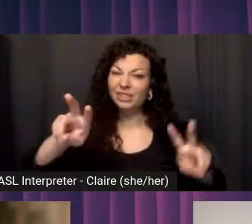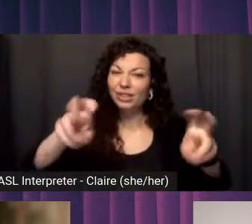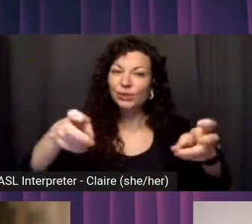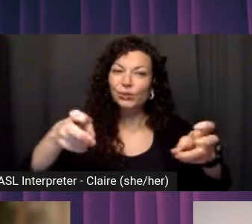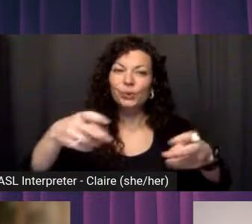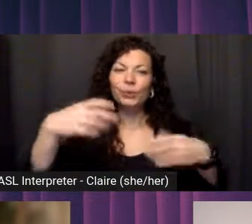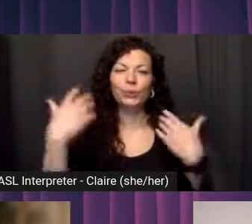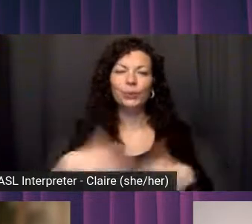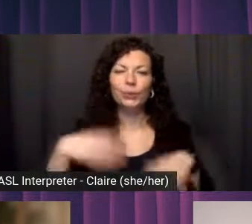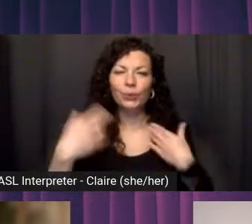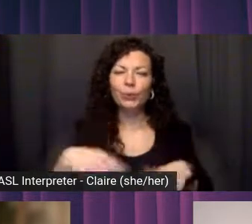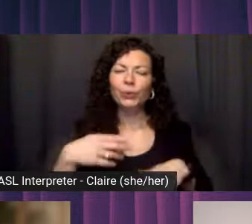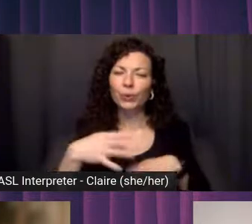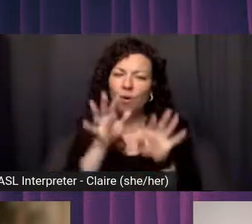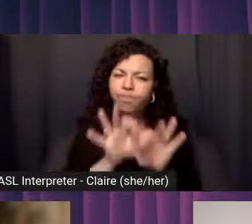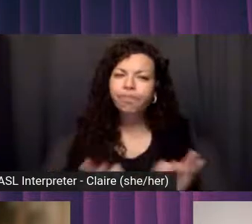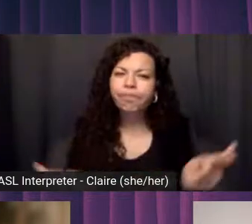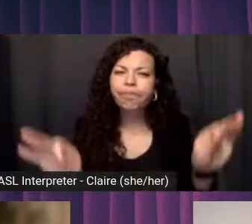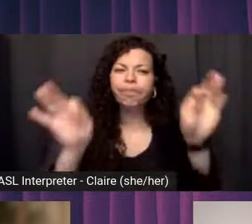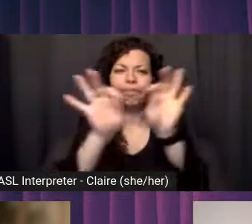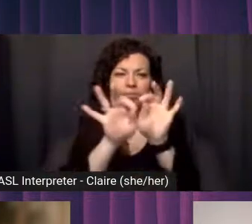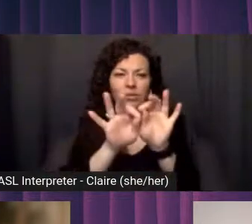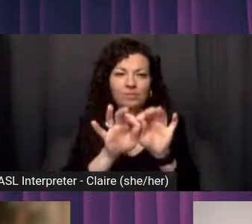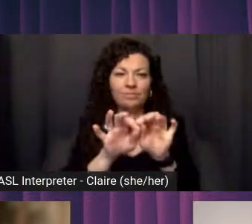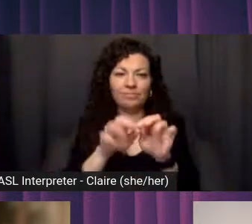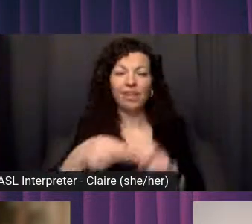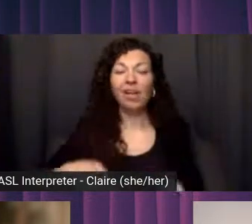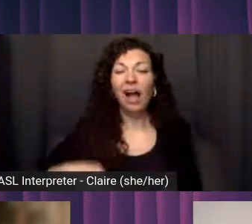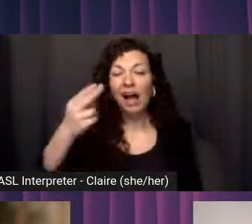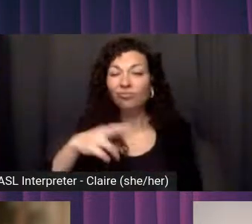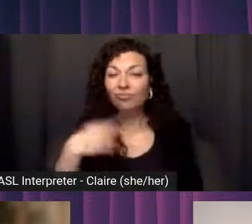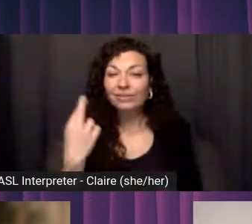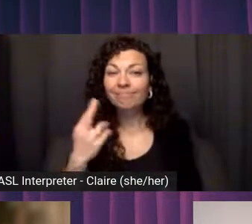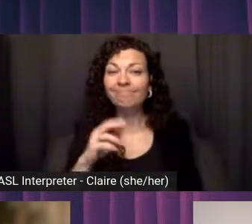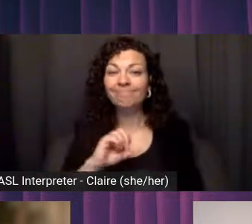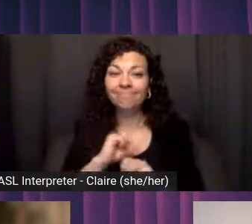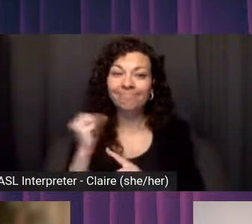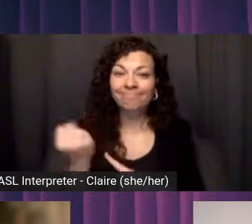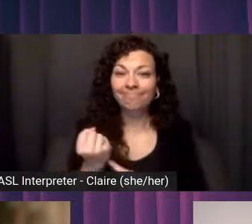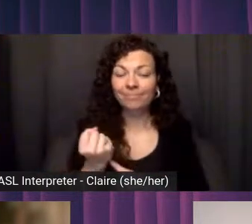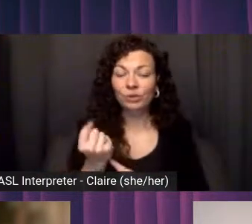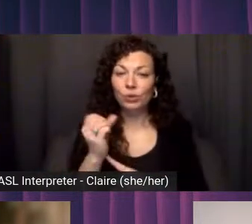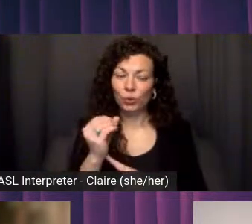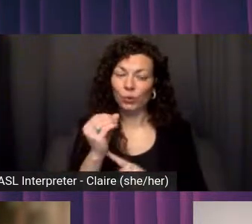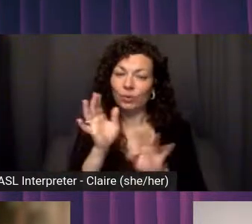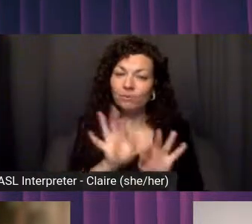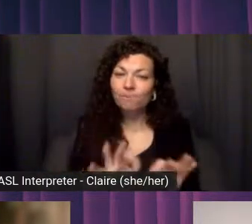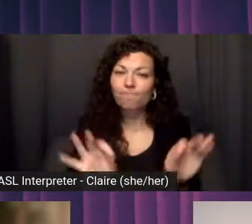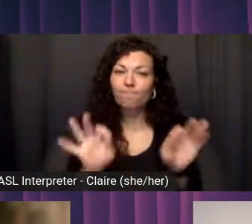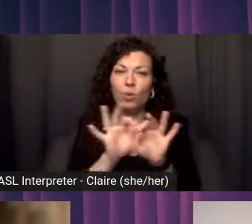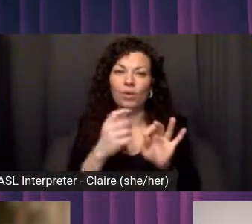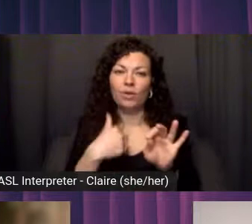there's so much at risk, and there's so many lives that can be improved by joining together for this.